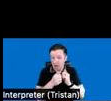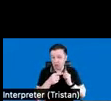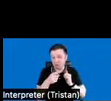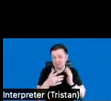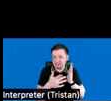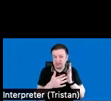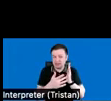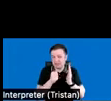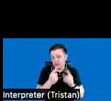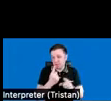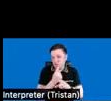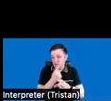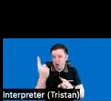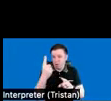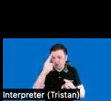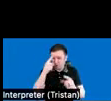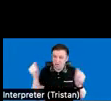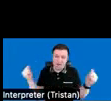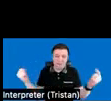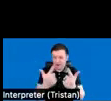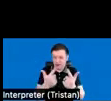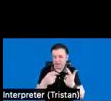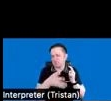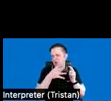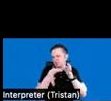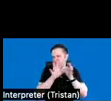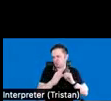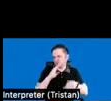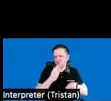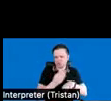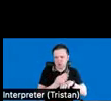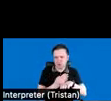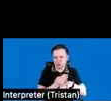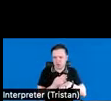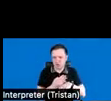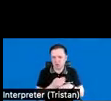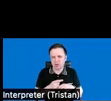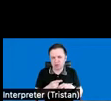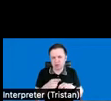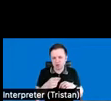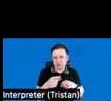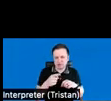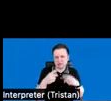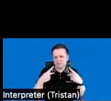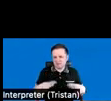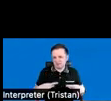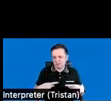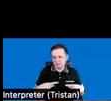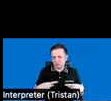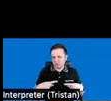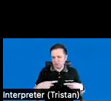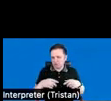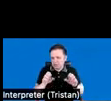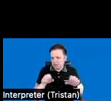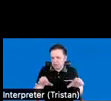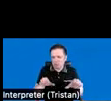most appropriate for all, as this mother describes her daughter as shaker and mover, referring to her physical abilities, and thus Aige's does not work